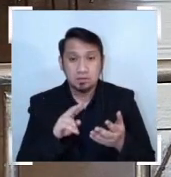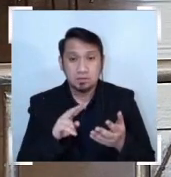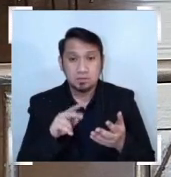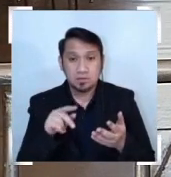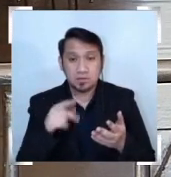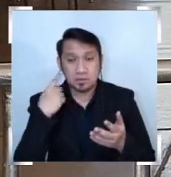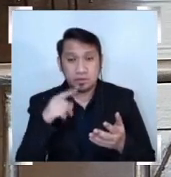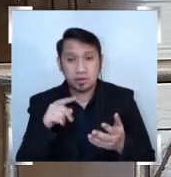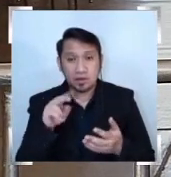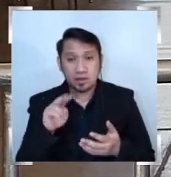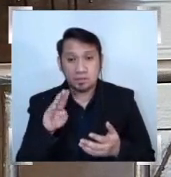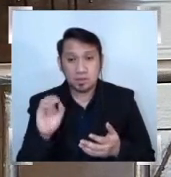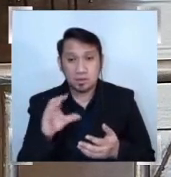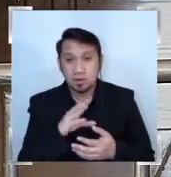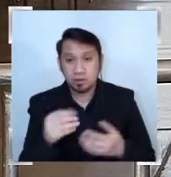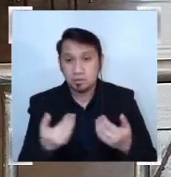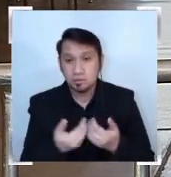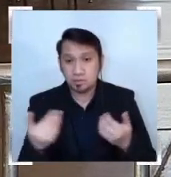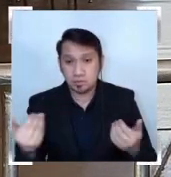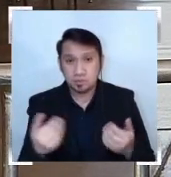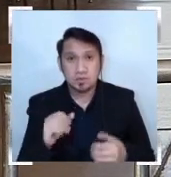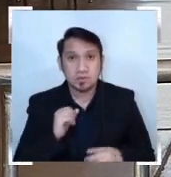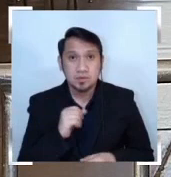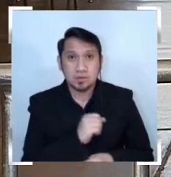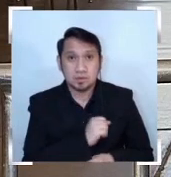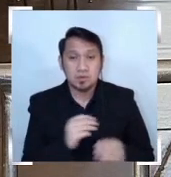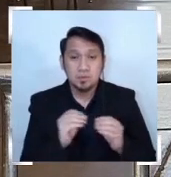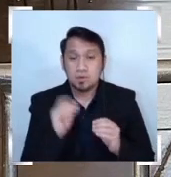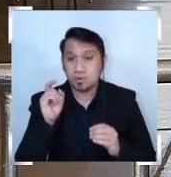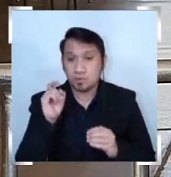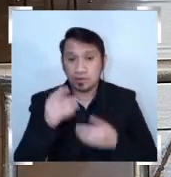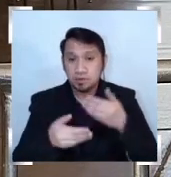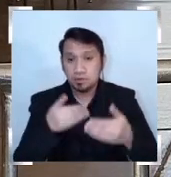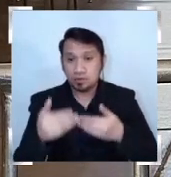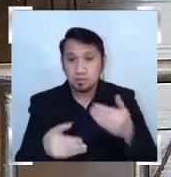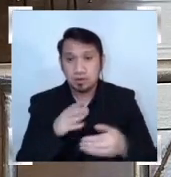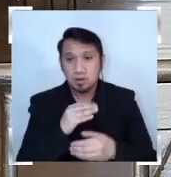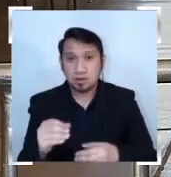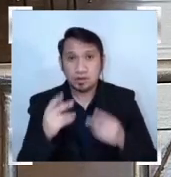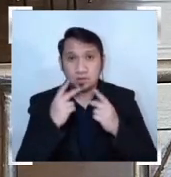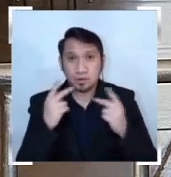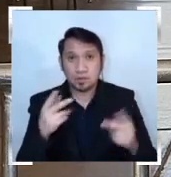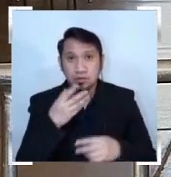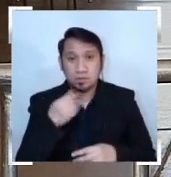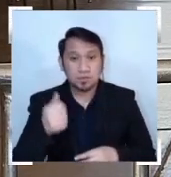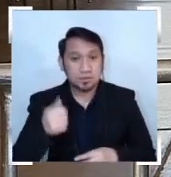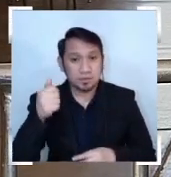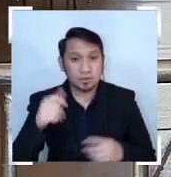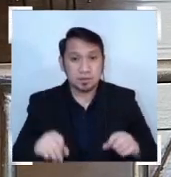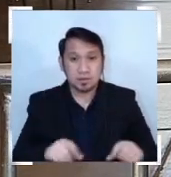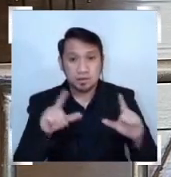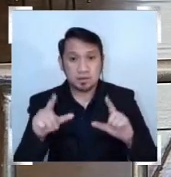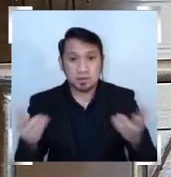ang NBOC at hiwalay na ito dun sa senador para raw mas mabilis yung proseso at makapagproklama na ng mga nananalo. At live mula rito sa